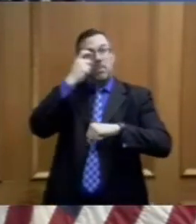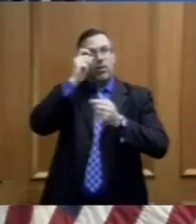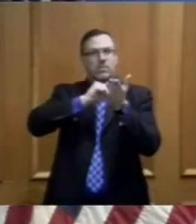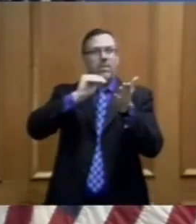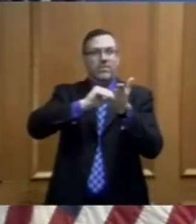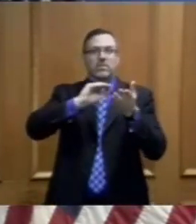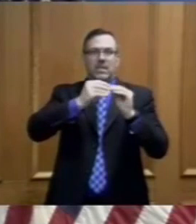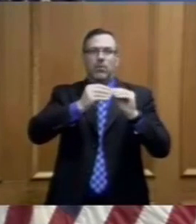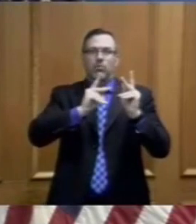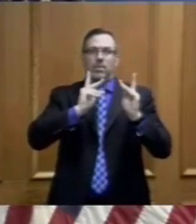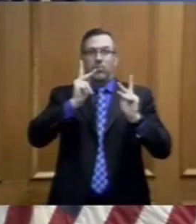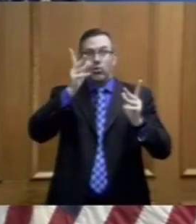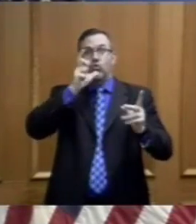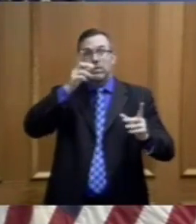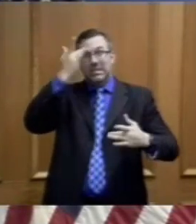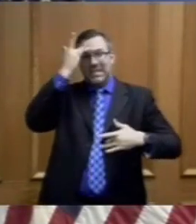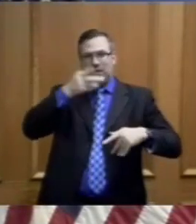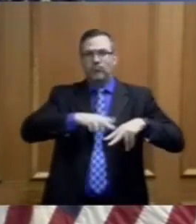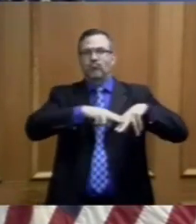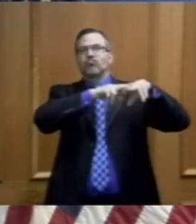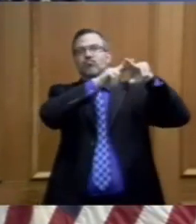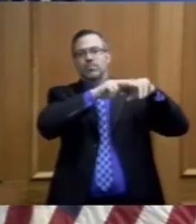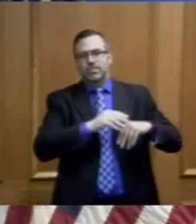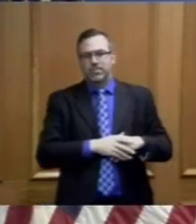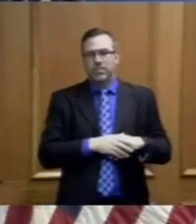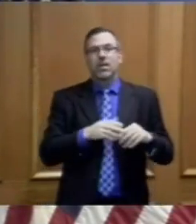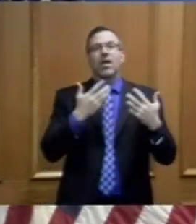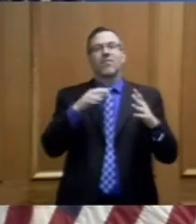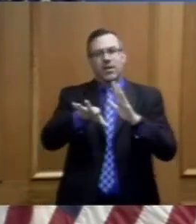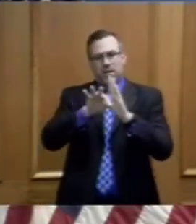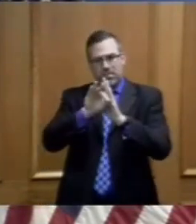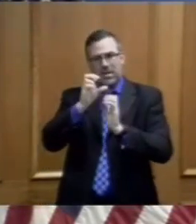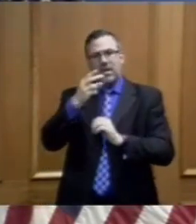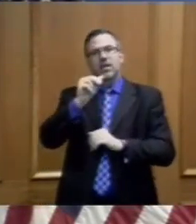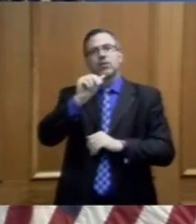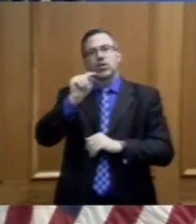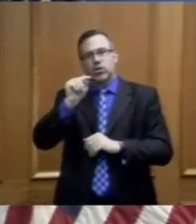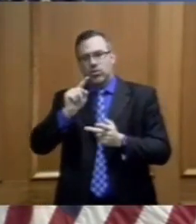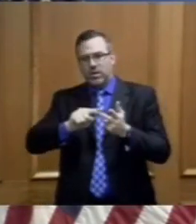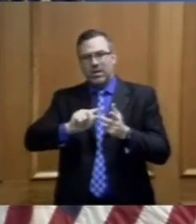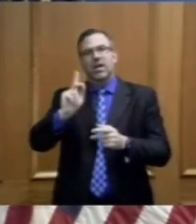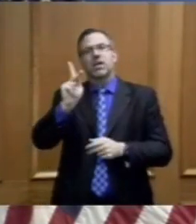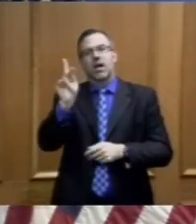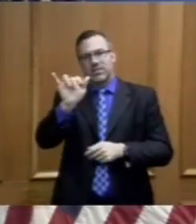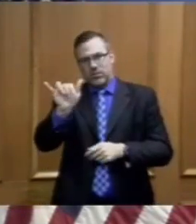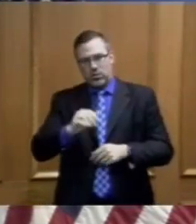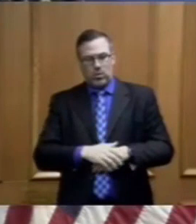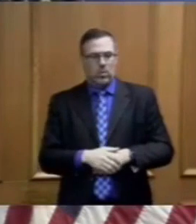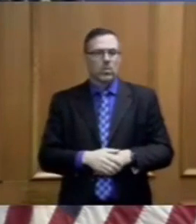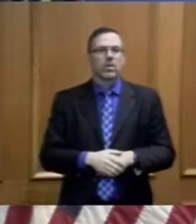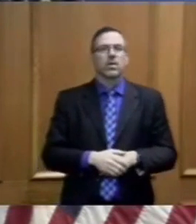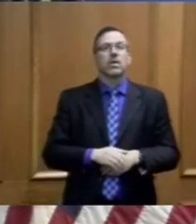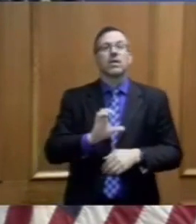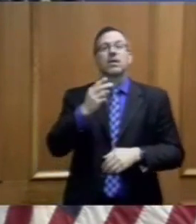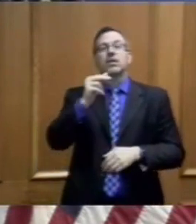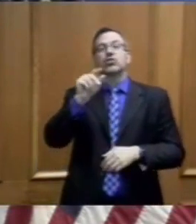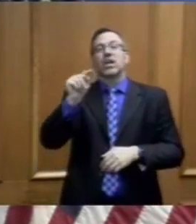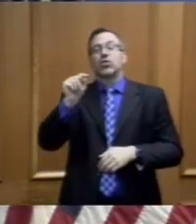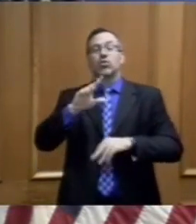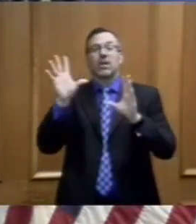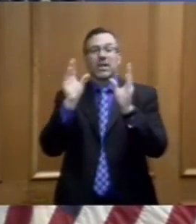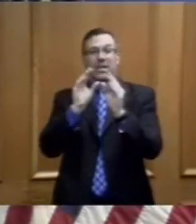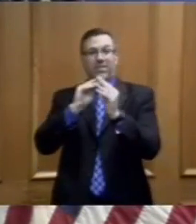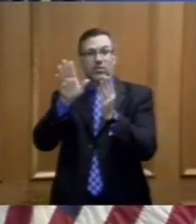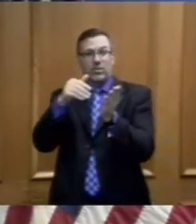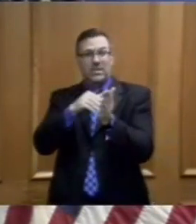and efficiently. We've selected sites in Chattanooga and Knoxville as well. These sites will be in the Chattanooga Convention Center and